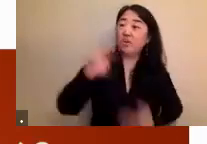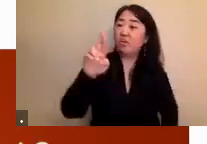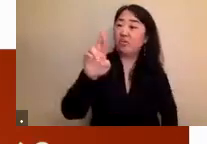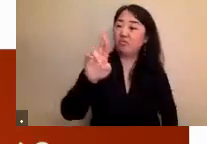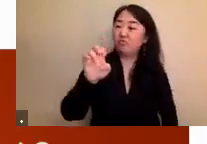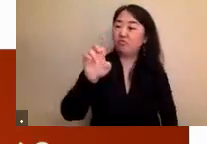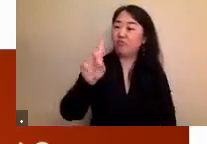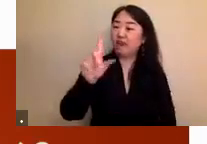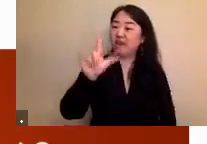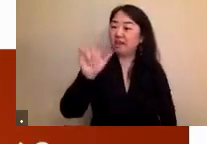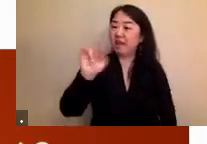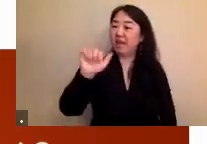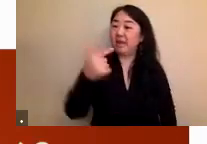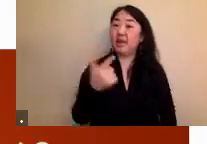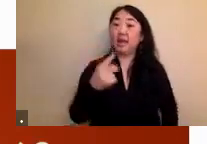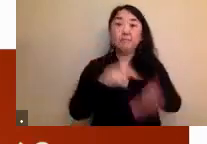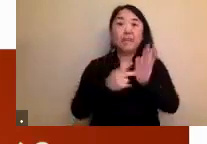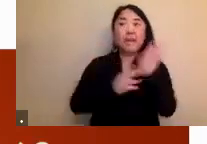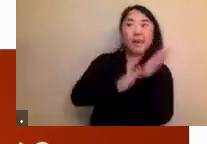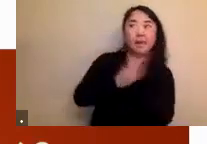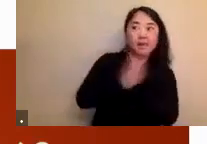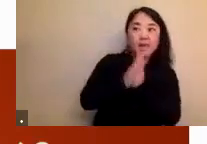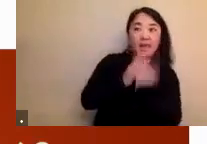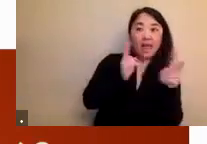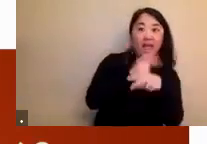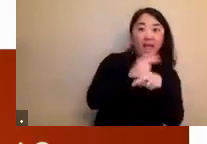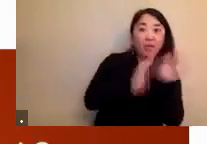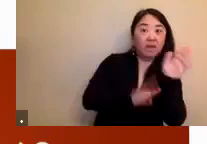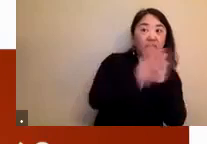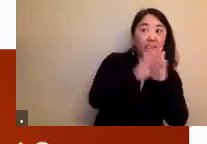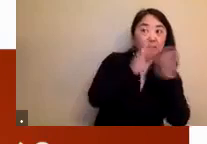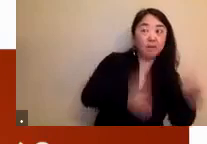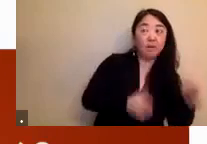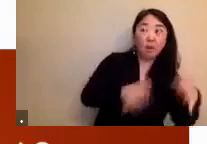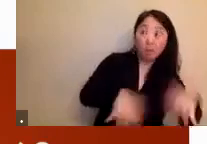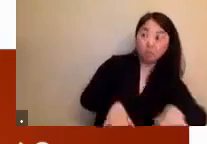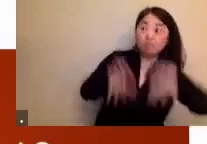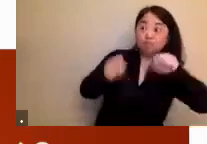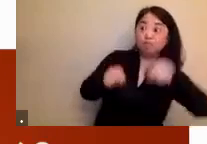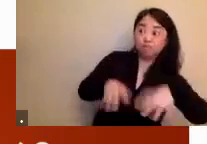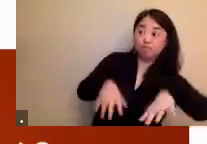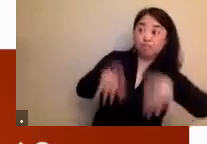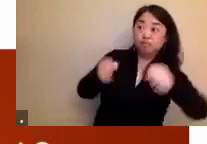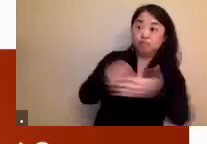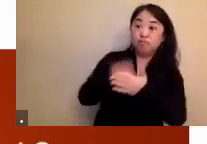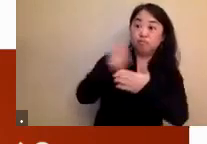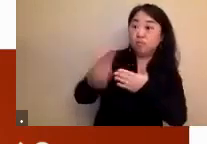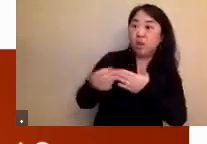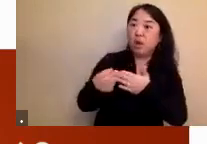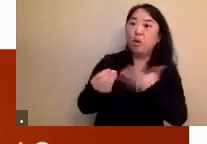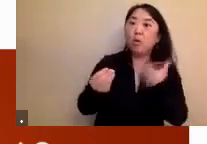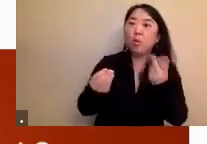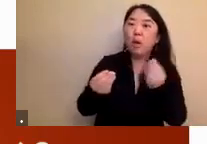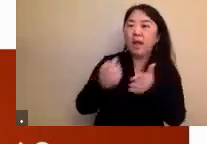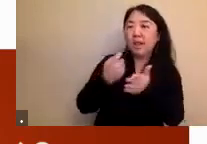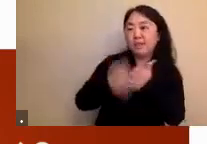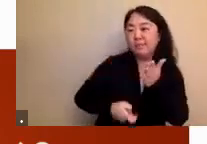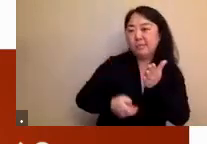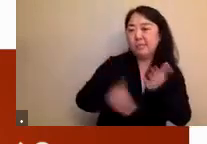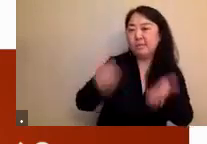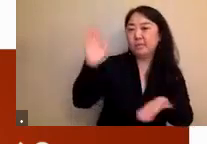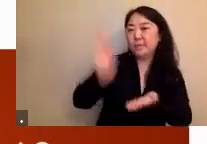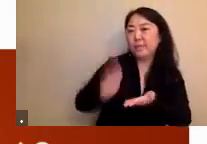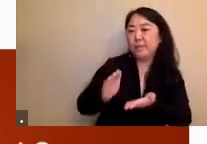incentive for highway developers to come in and purchase it at a much lower price,